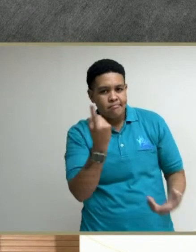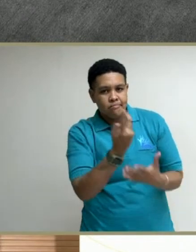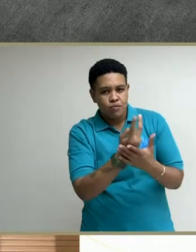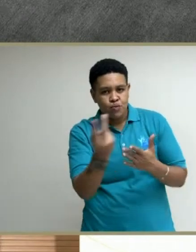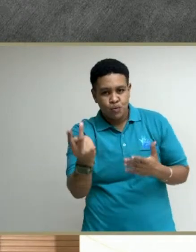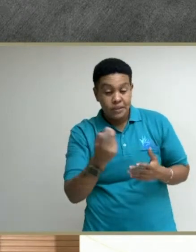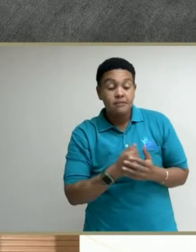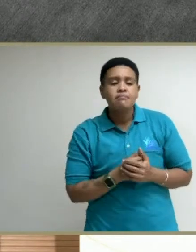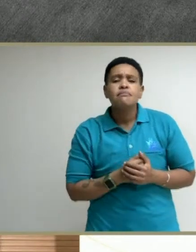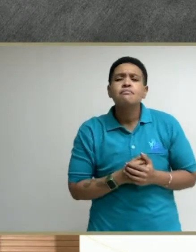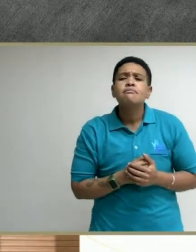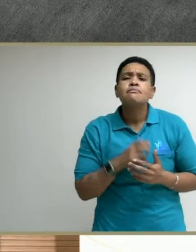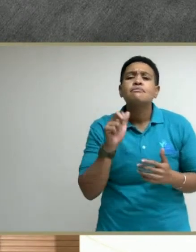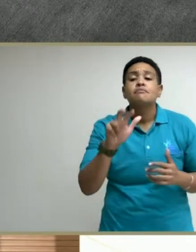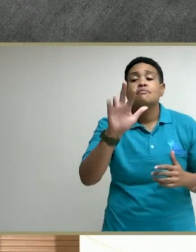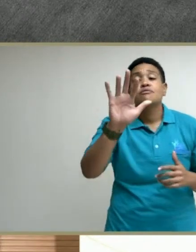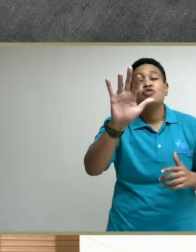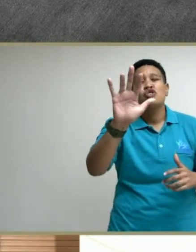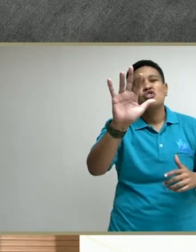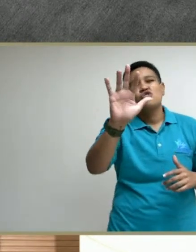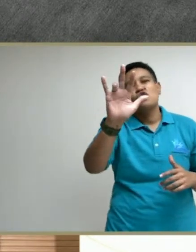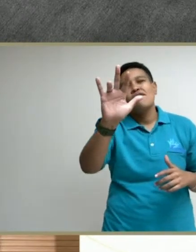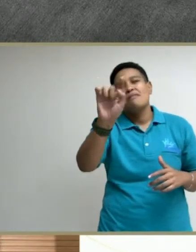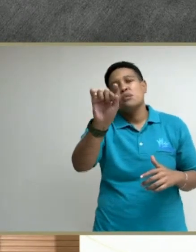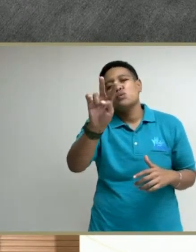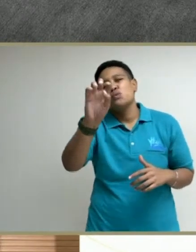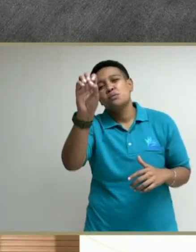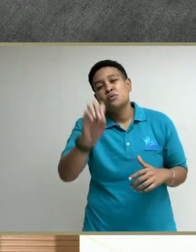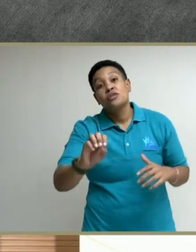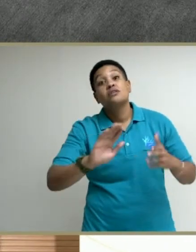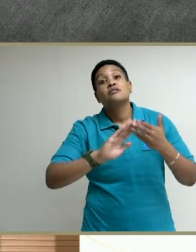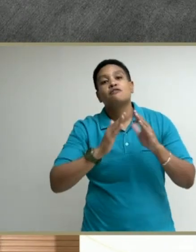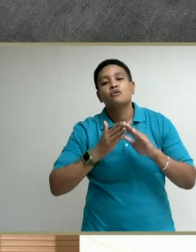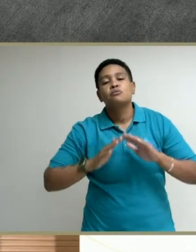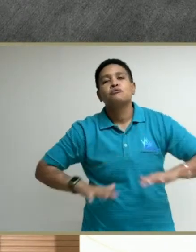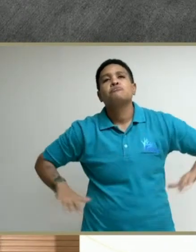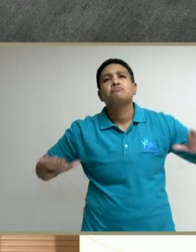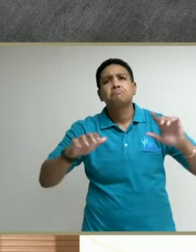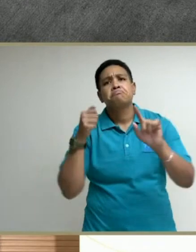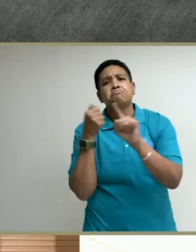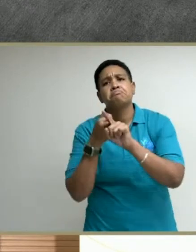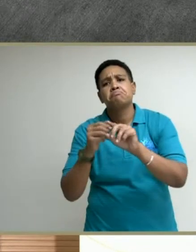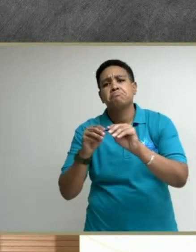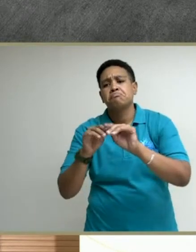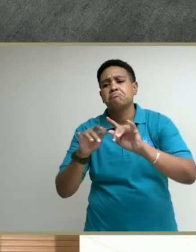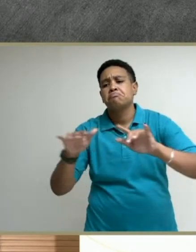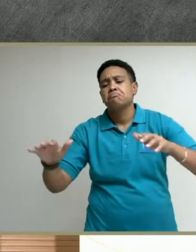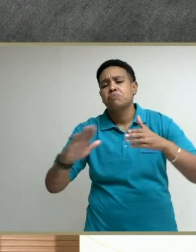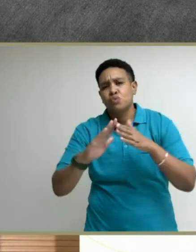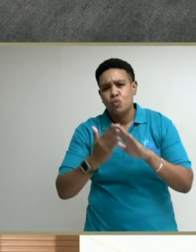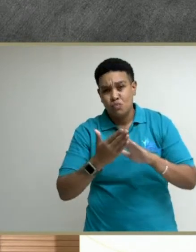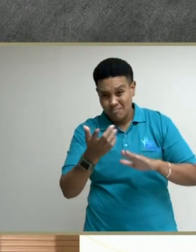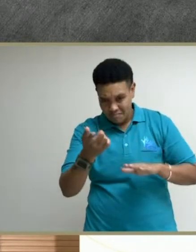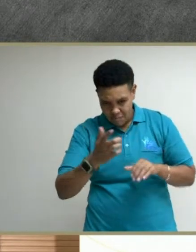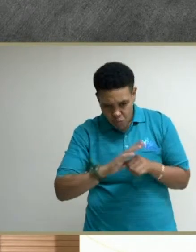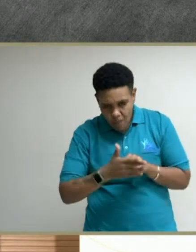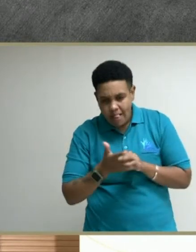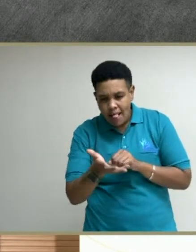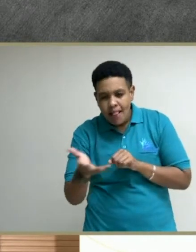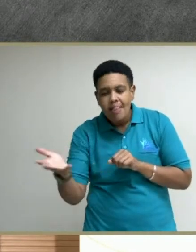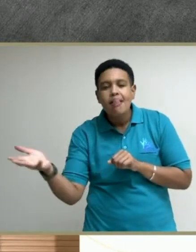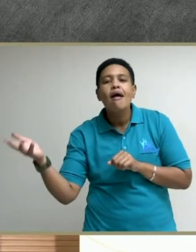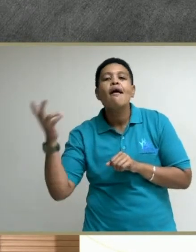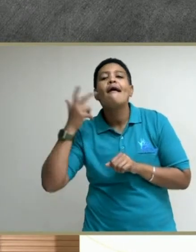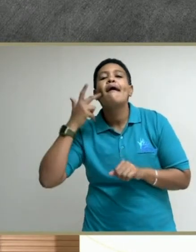weeks. And that is 35.2% of communities being affected. Where we would want to be